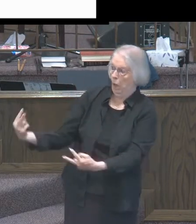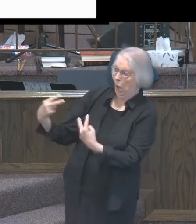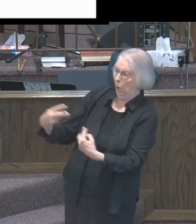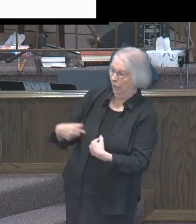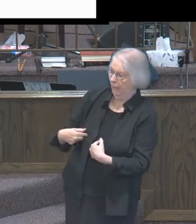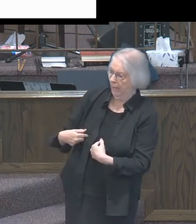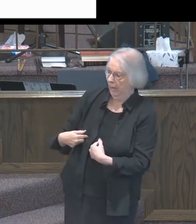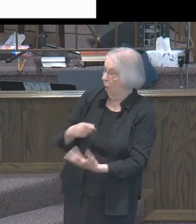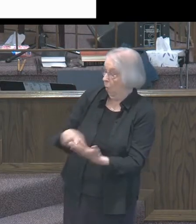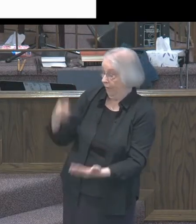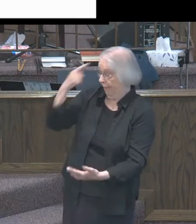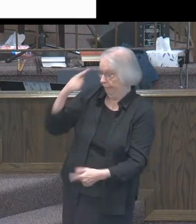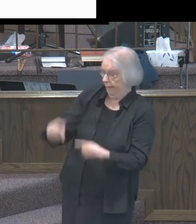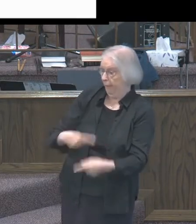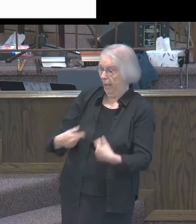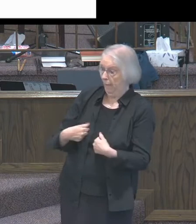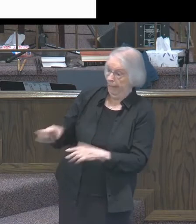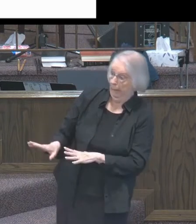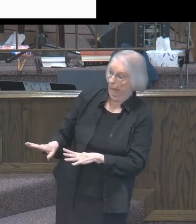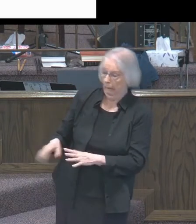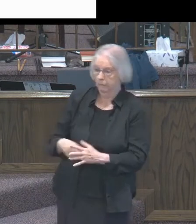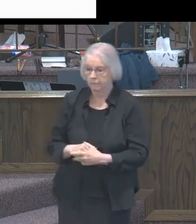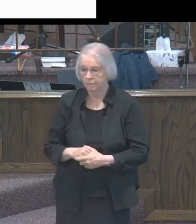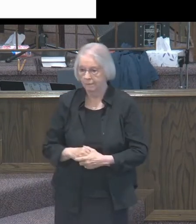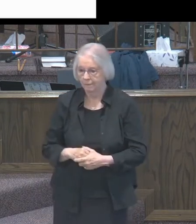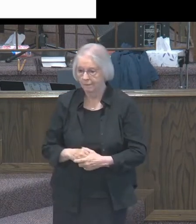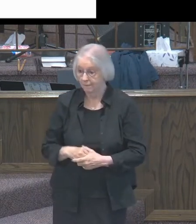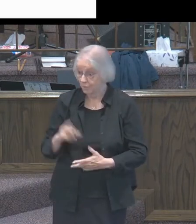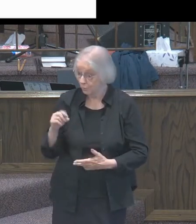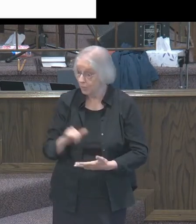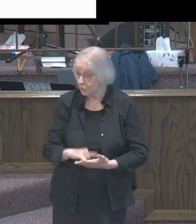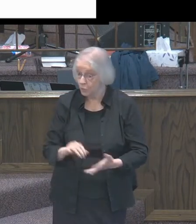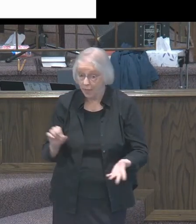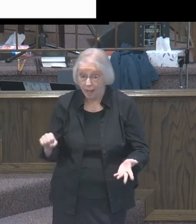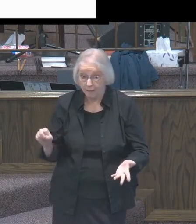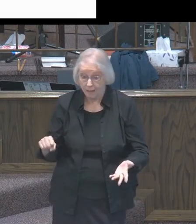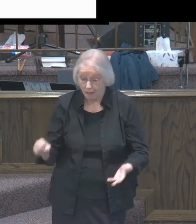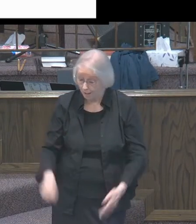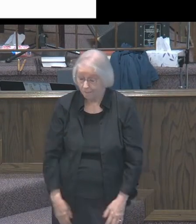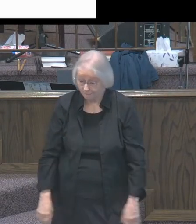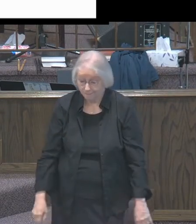happen. If I do this, what are they going to think? We think.